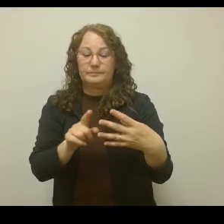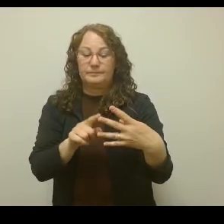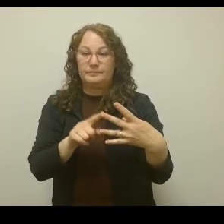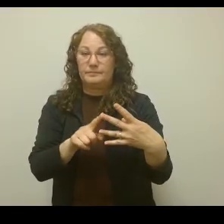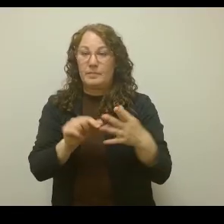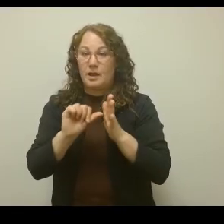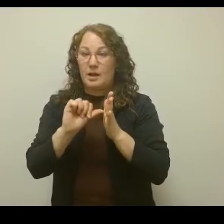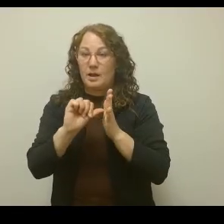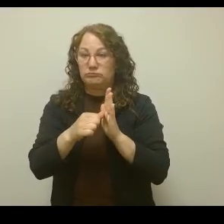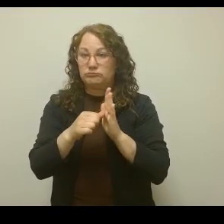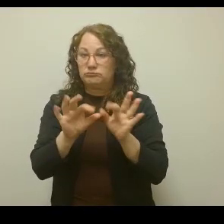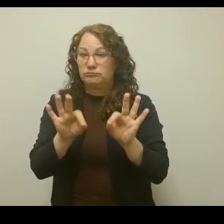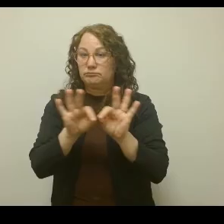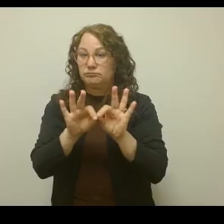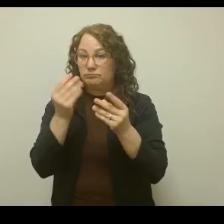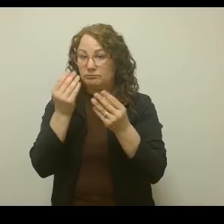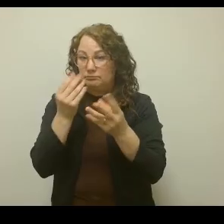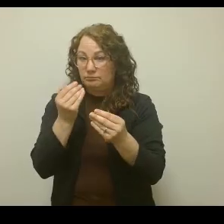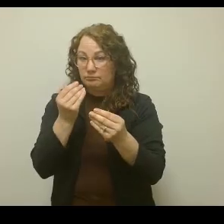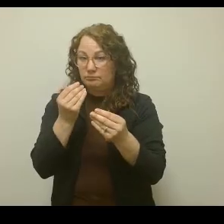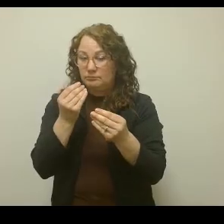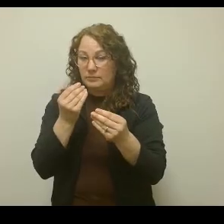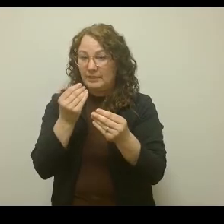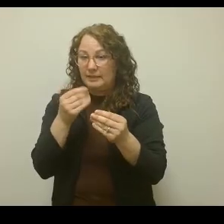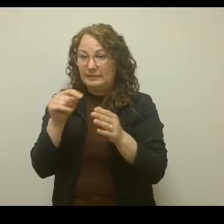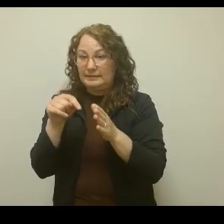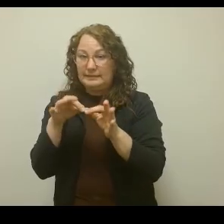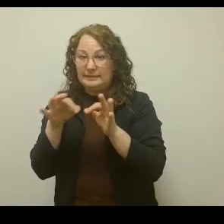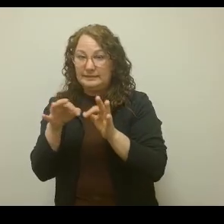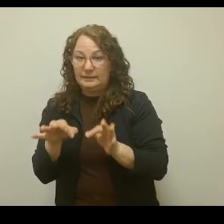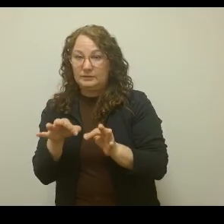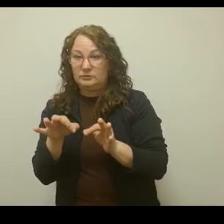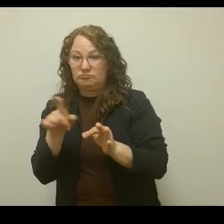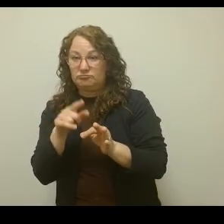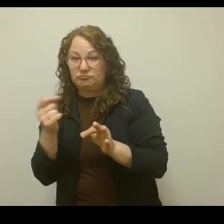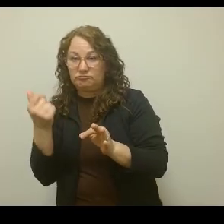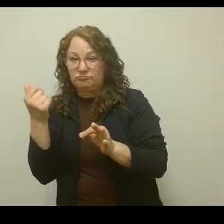Highlight essential information and cross out details.